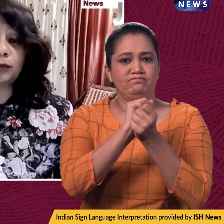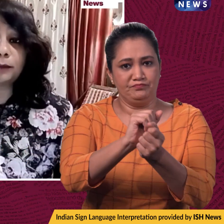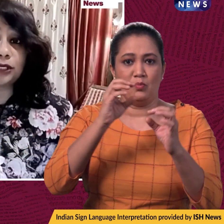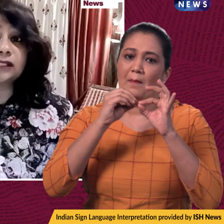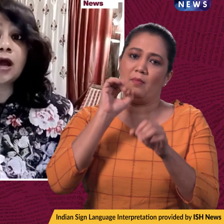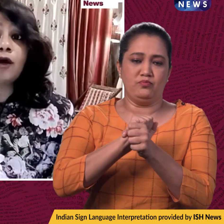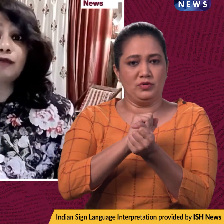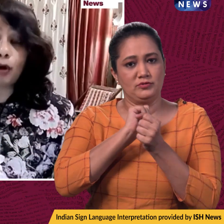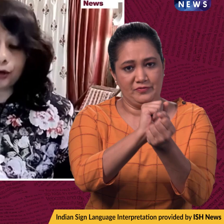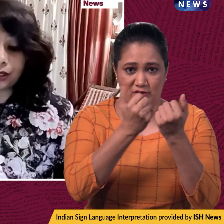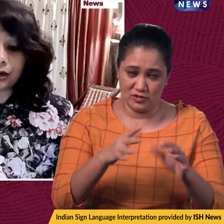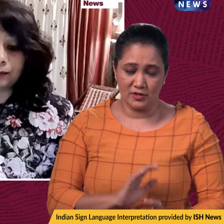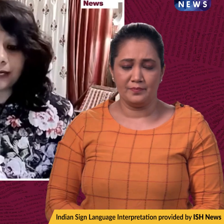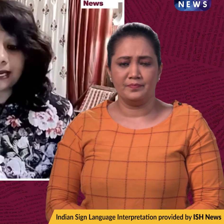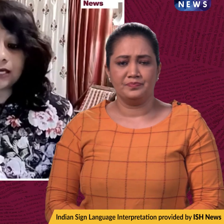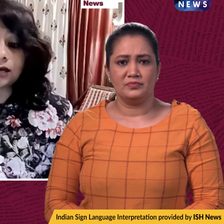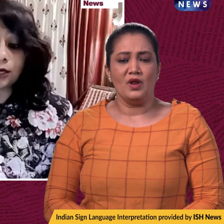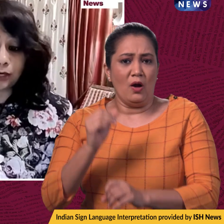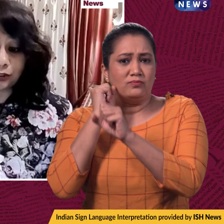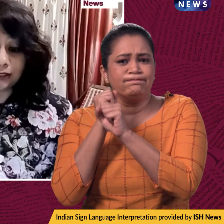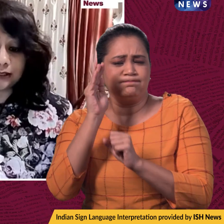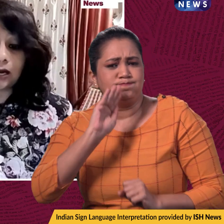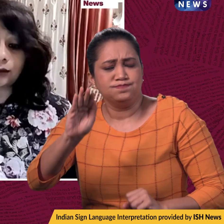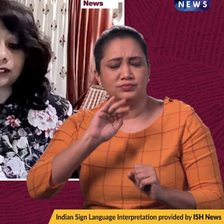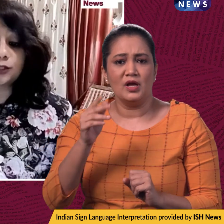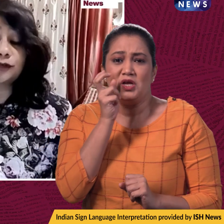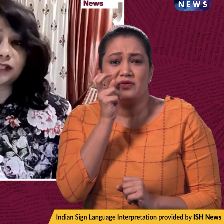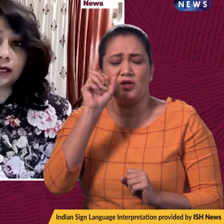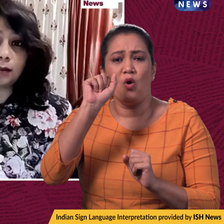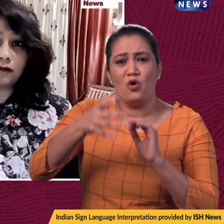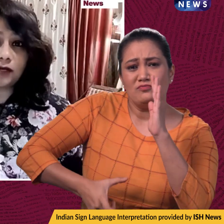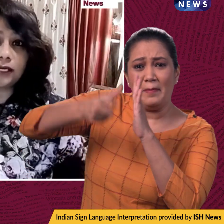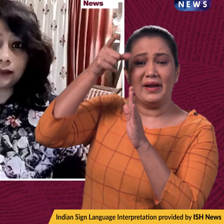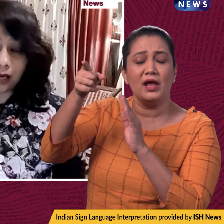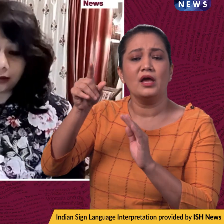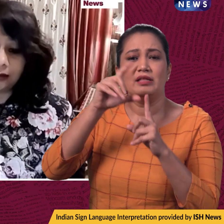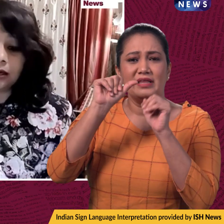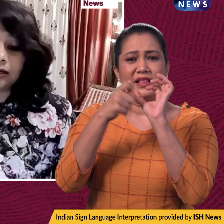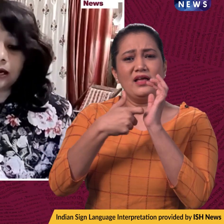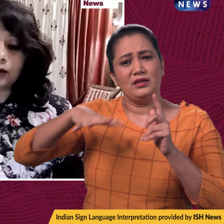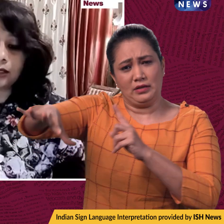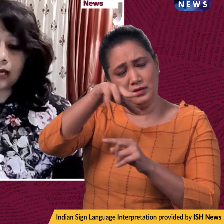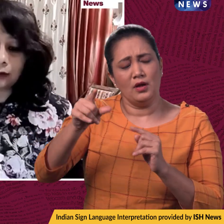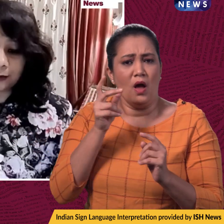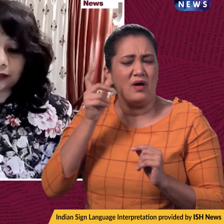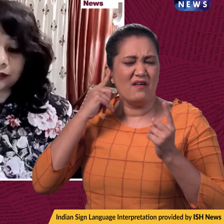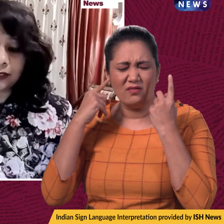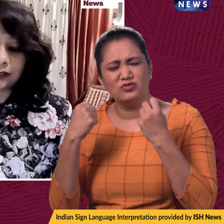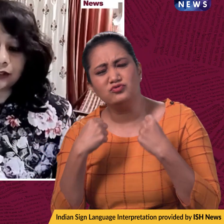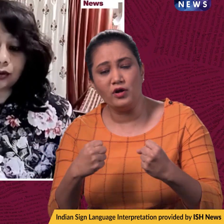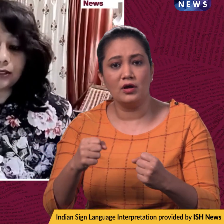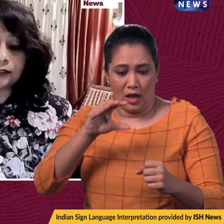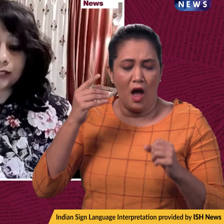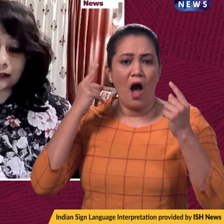detained by Mumbai police for playing Hanuman Chalisa outside Shiv Sena Bhawan in Dadar. Now, the loudspeakers